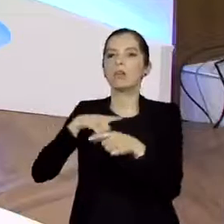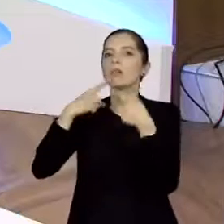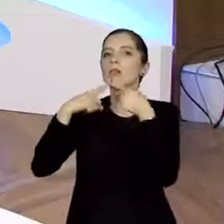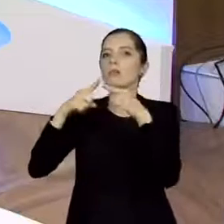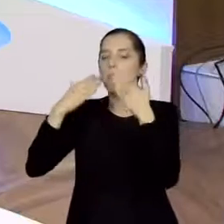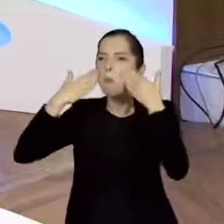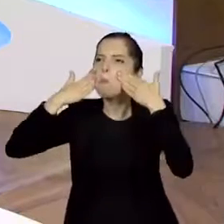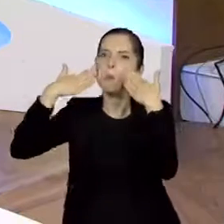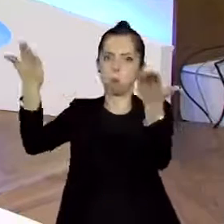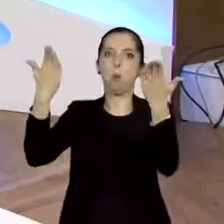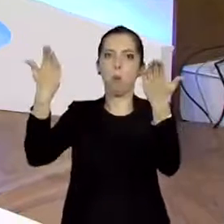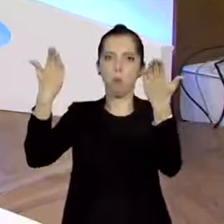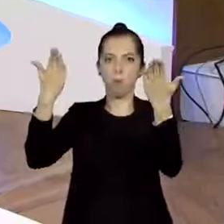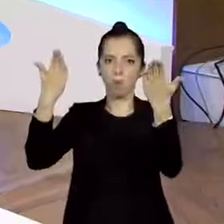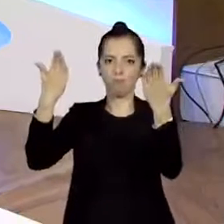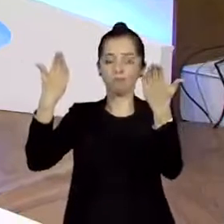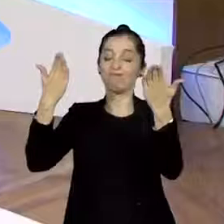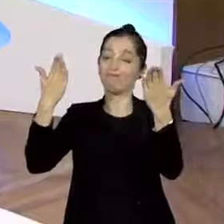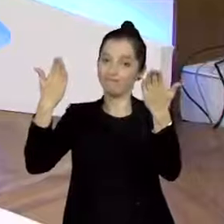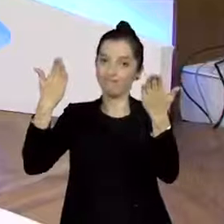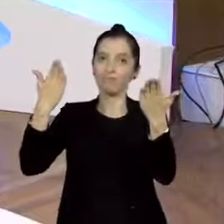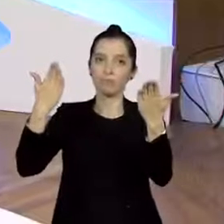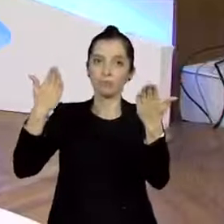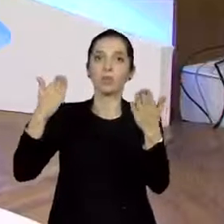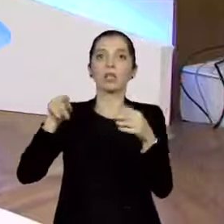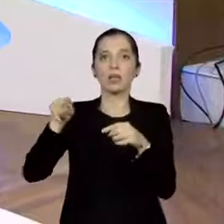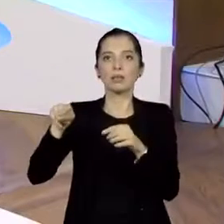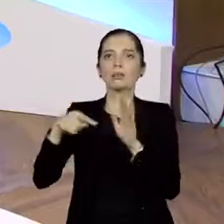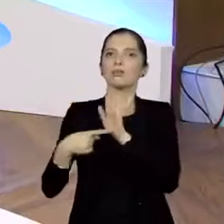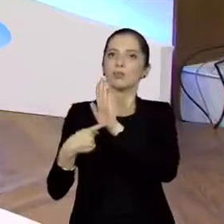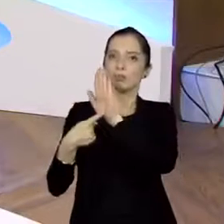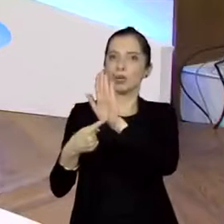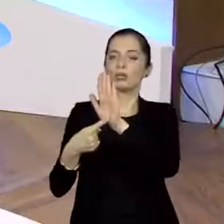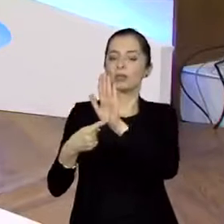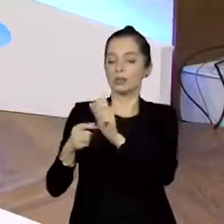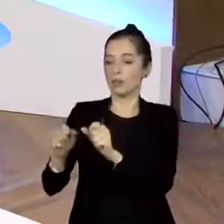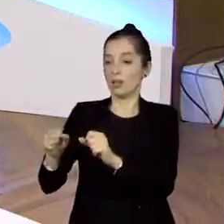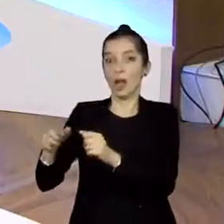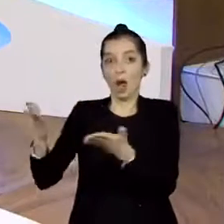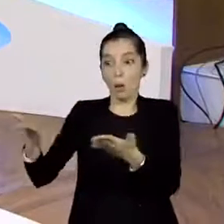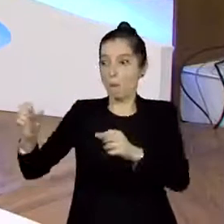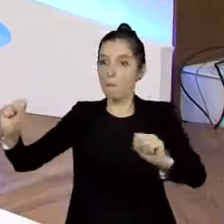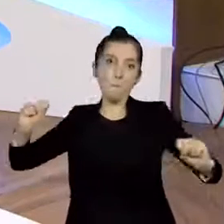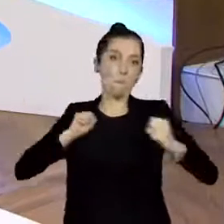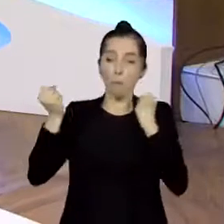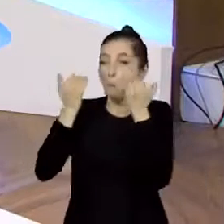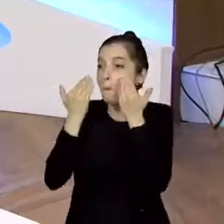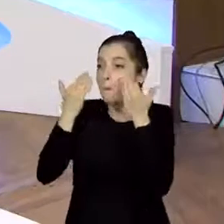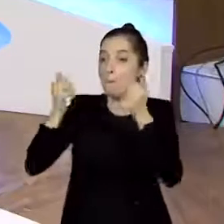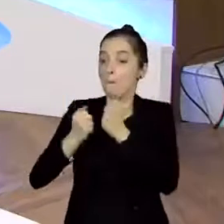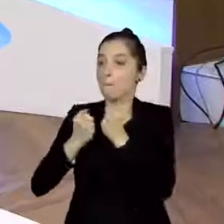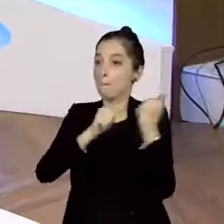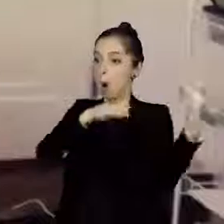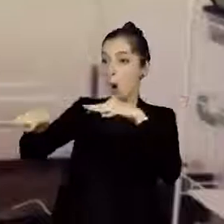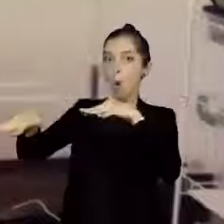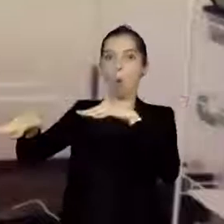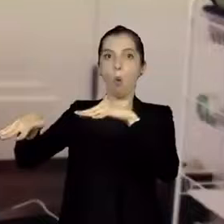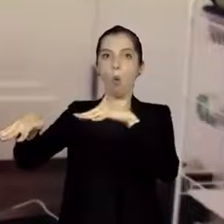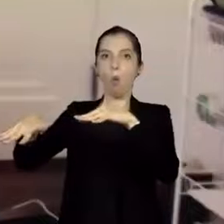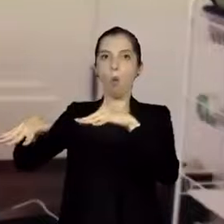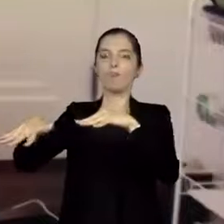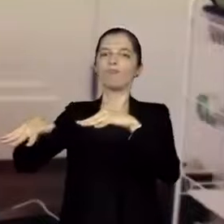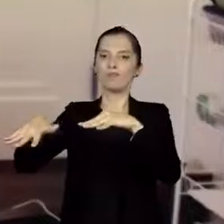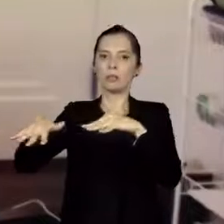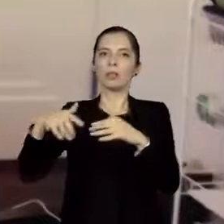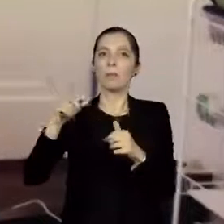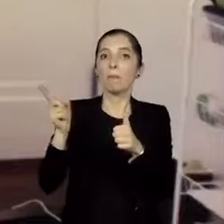really being surfaced and dealt with sufficiently. That is now erupting. So I'd say a couple